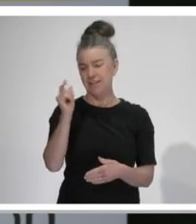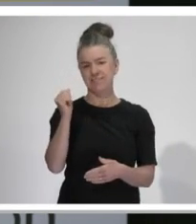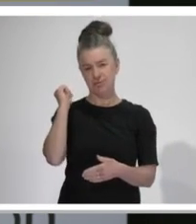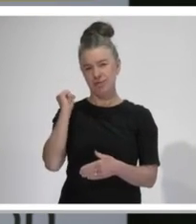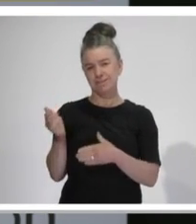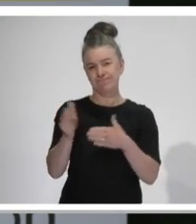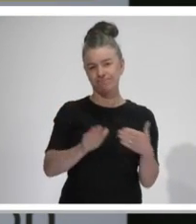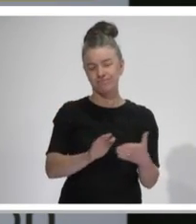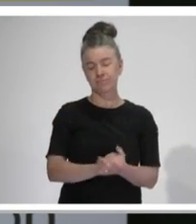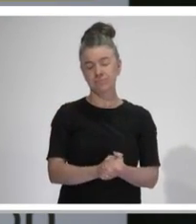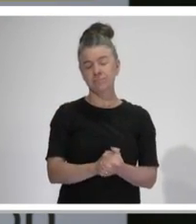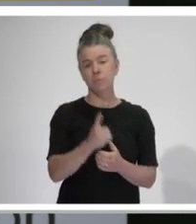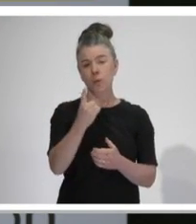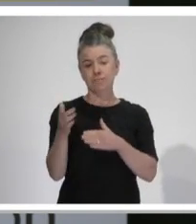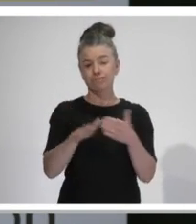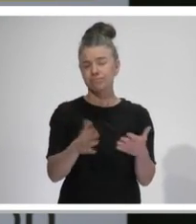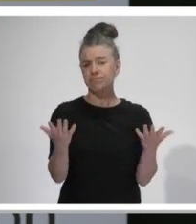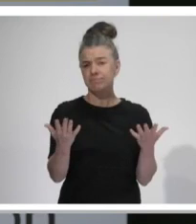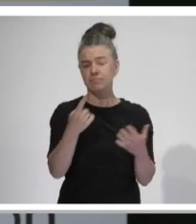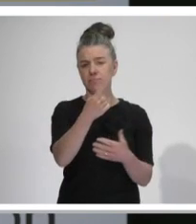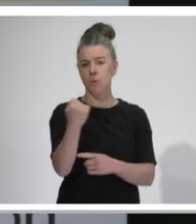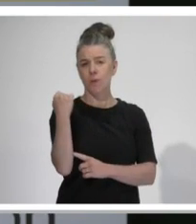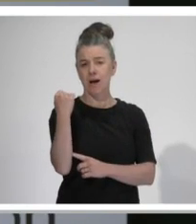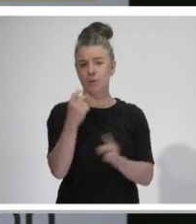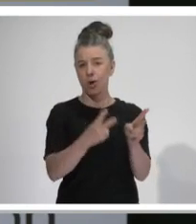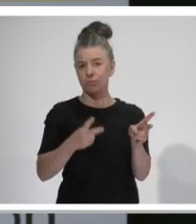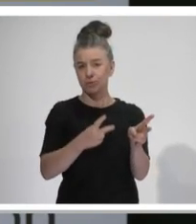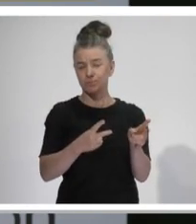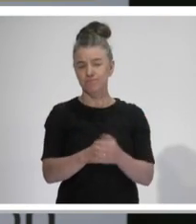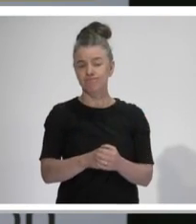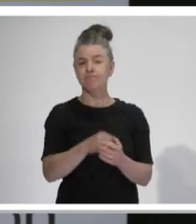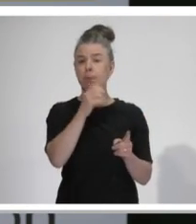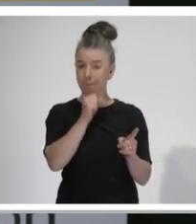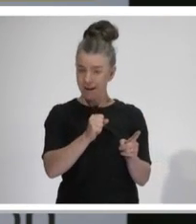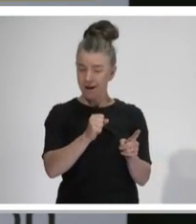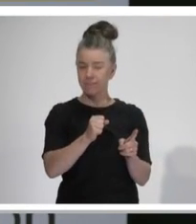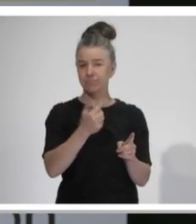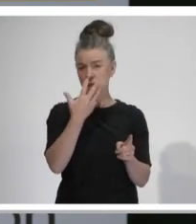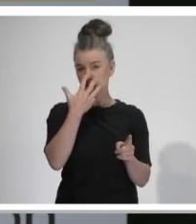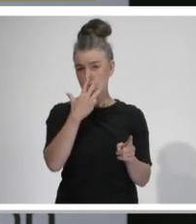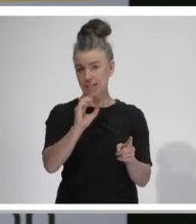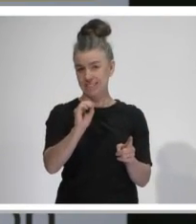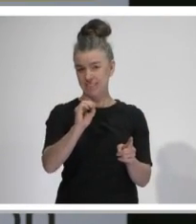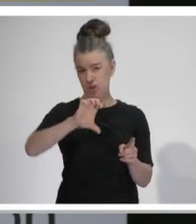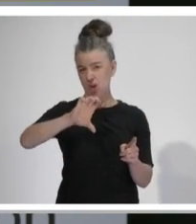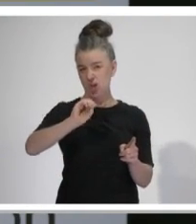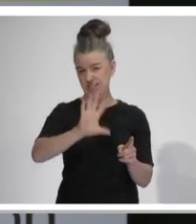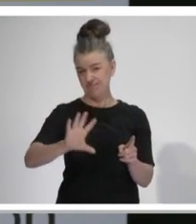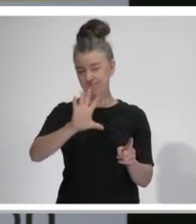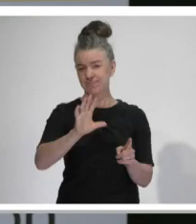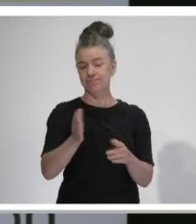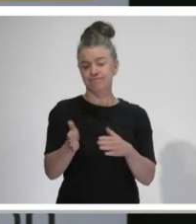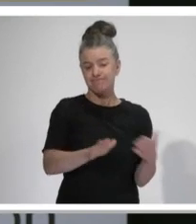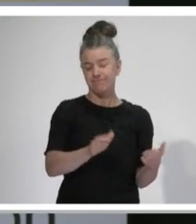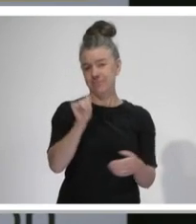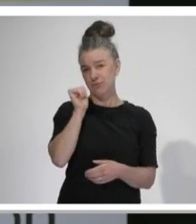One death occurred in Waikato Hospital. That person was a man in his 90s who died yesterday.